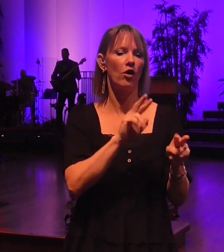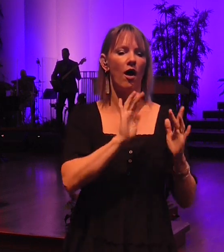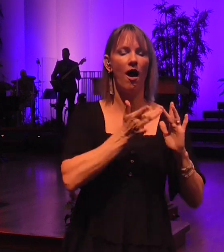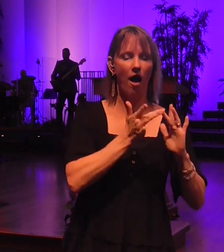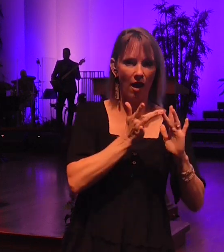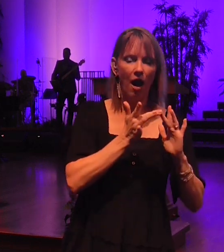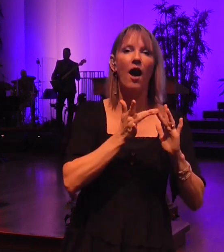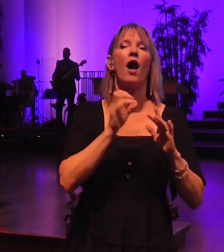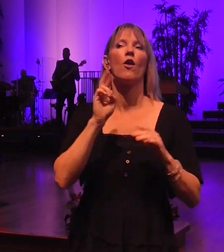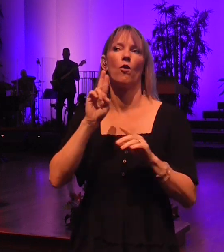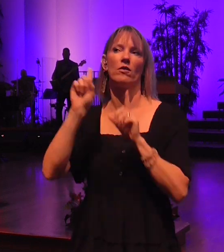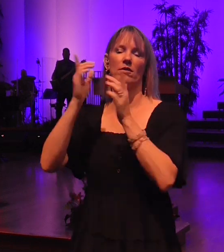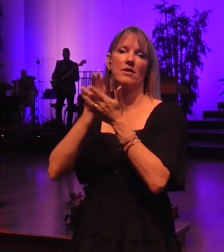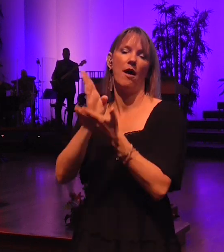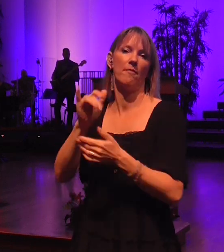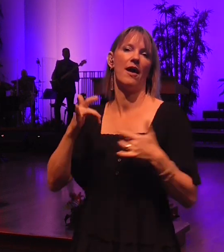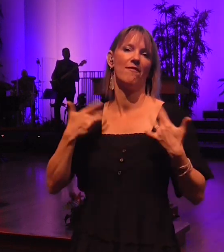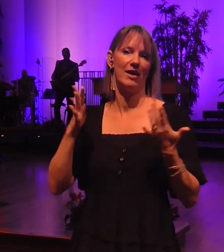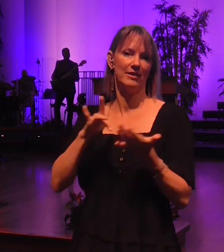milehighchurch.org.